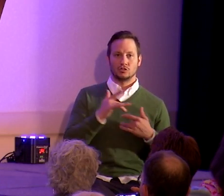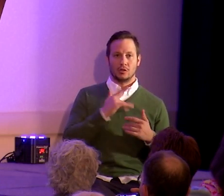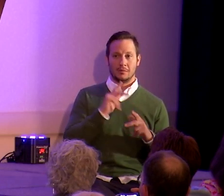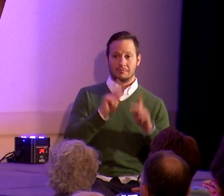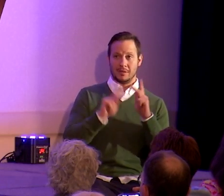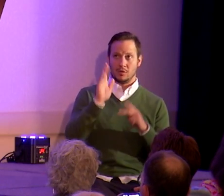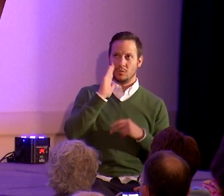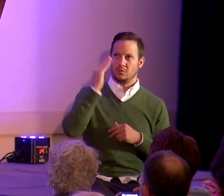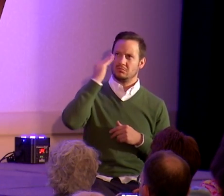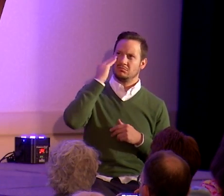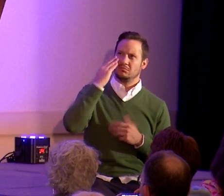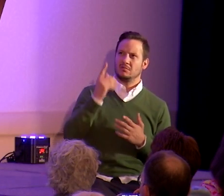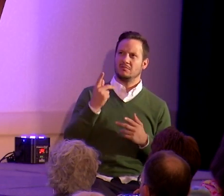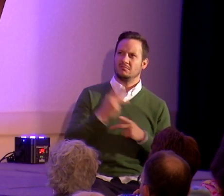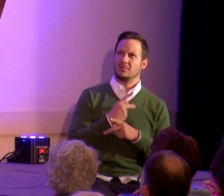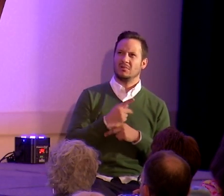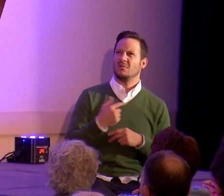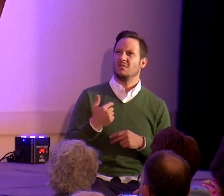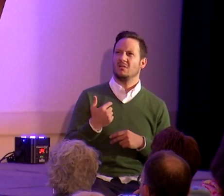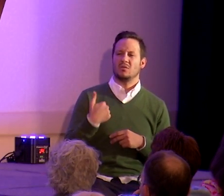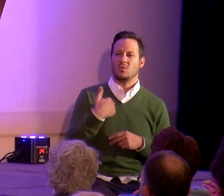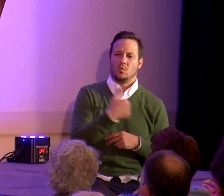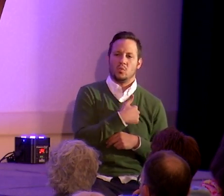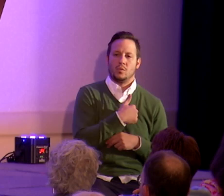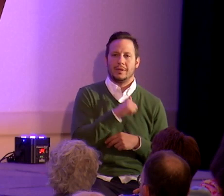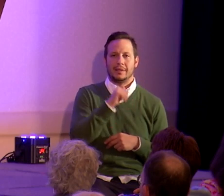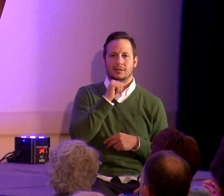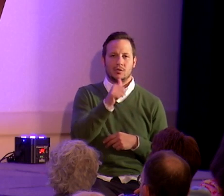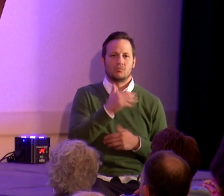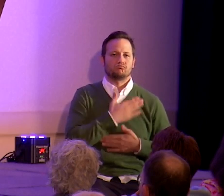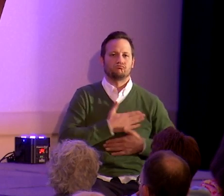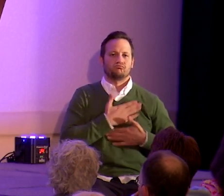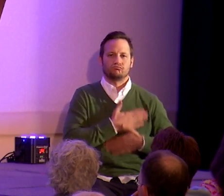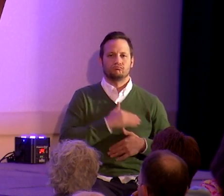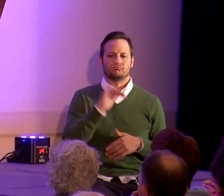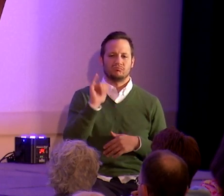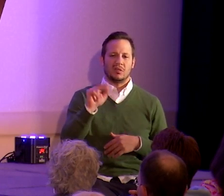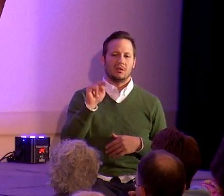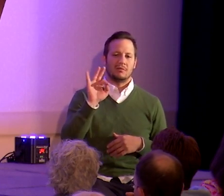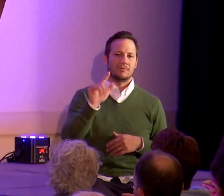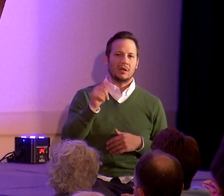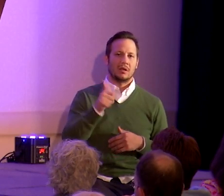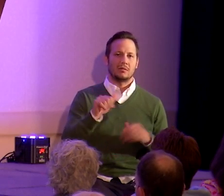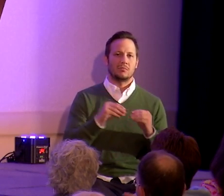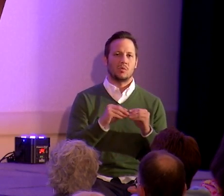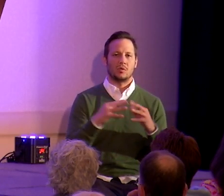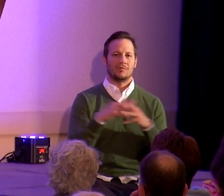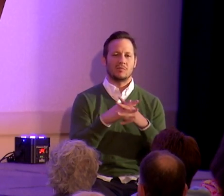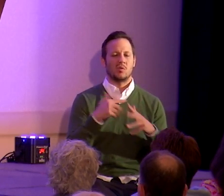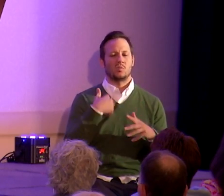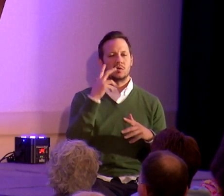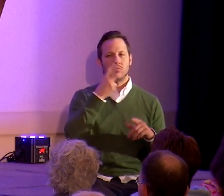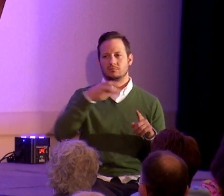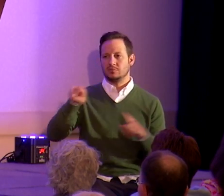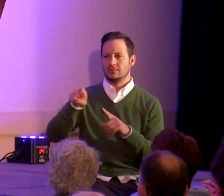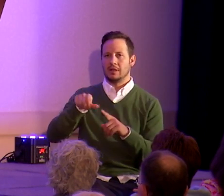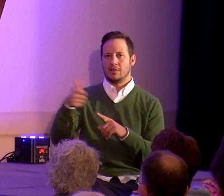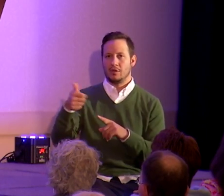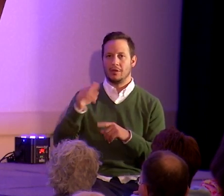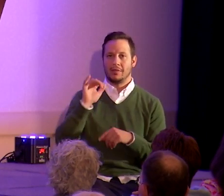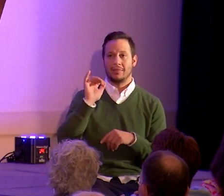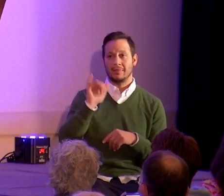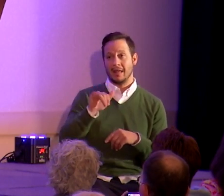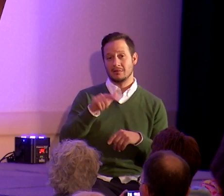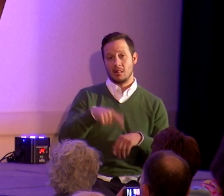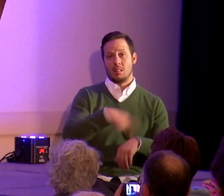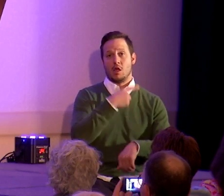that out and then saying, we don't value this entertainment as highly anymore, and now we're going to go do something else. Those are the long-term